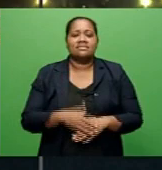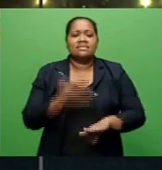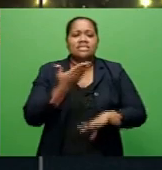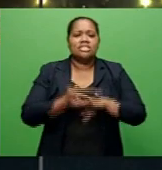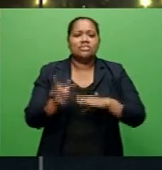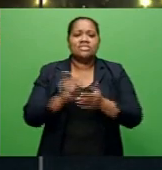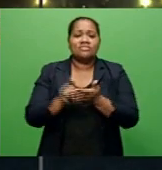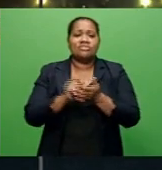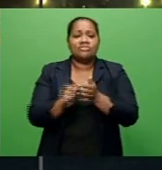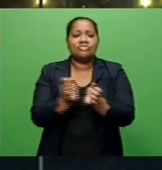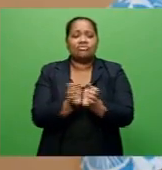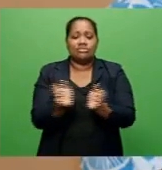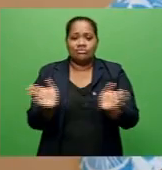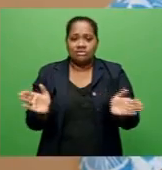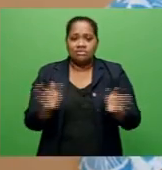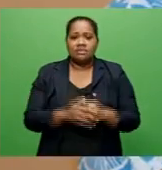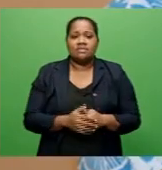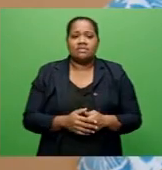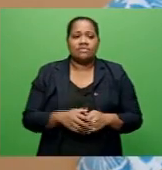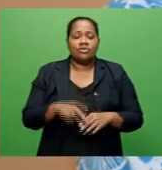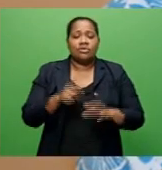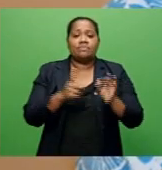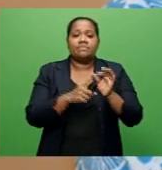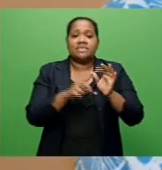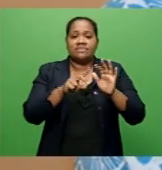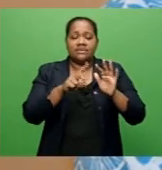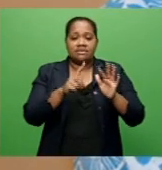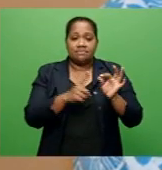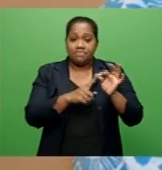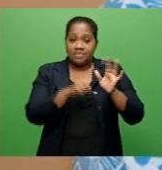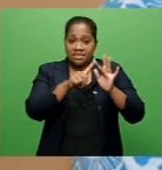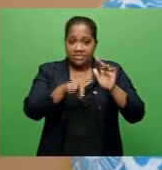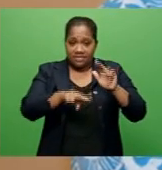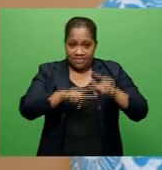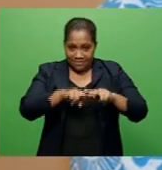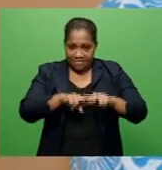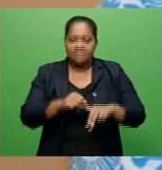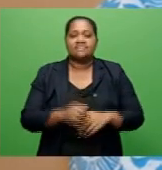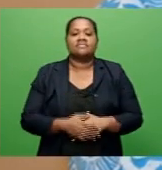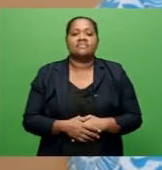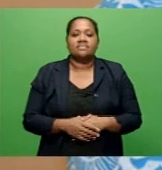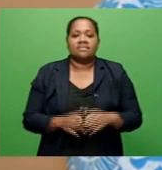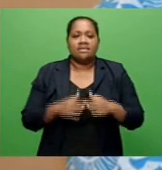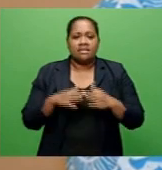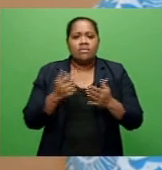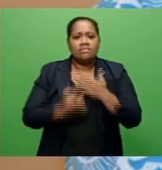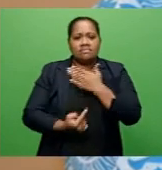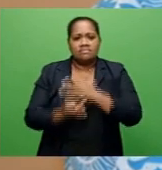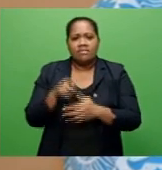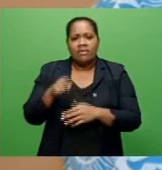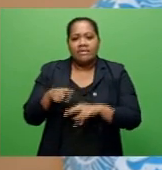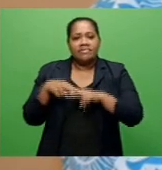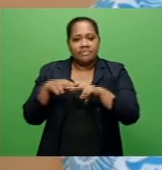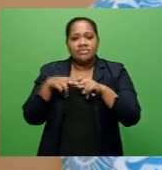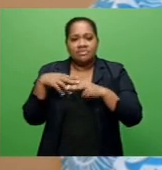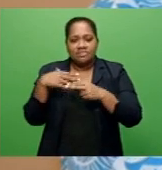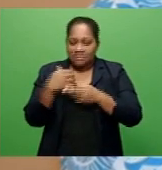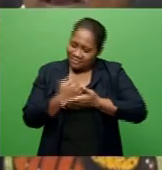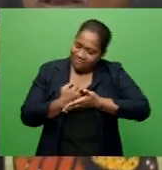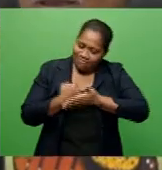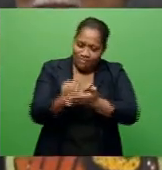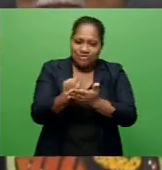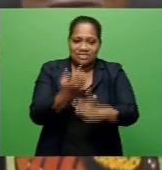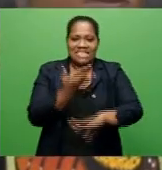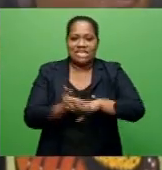Pacific Islands Forum. In his congratulatory tweet, Bainimarama highlighted that Puna has Fiji's unwavering support as the new